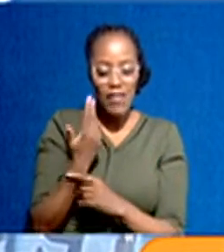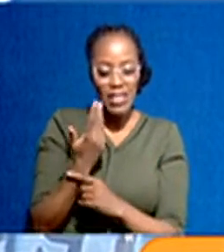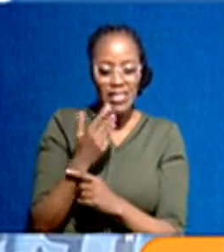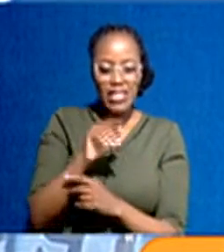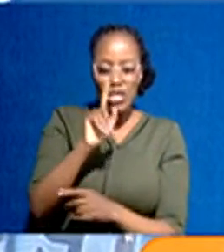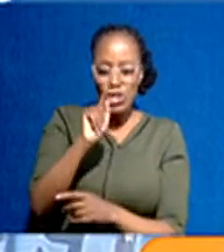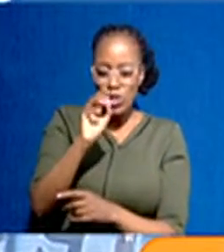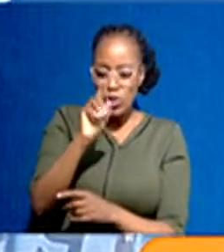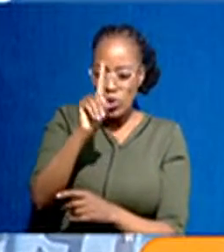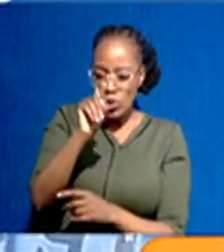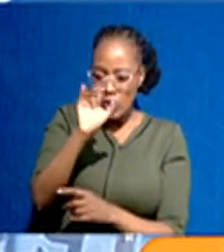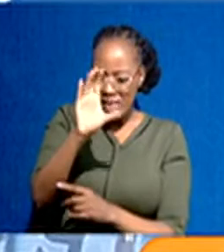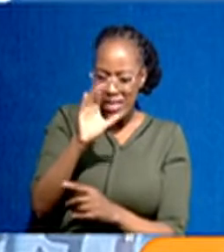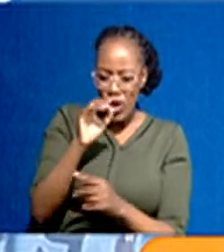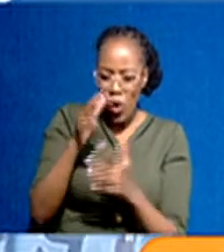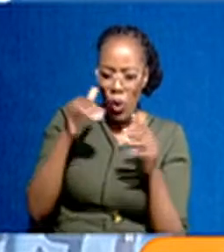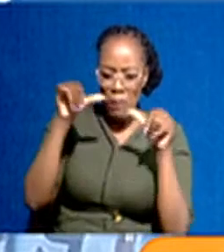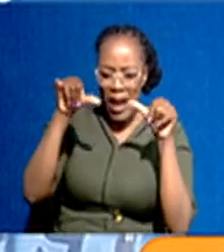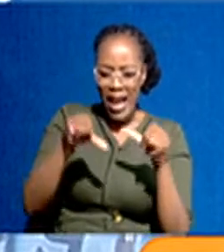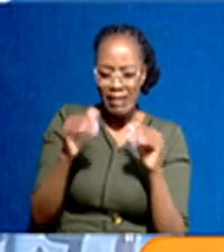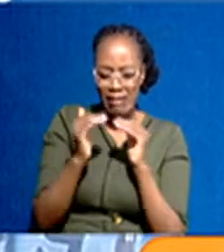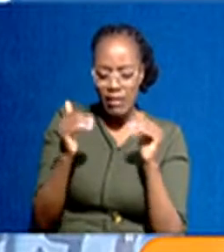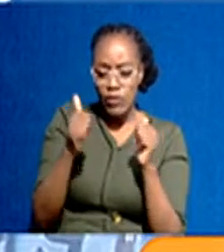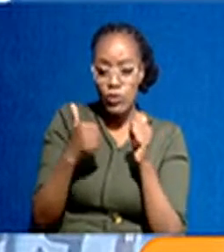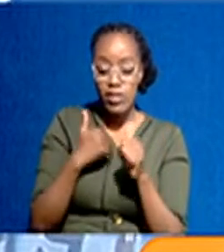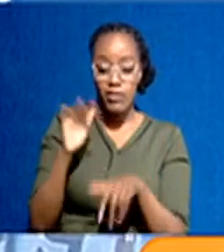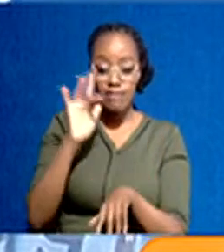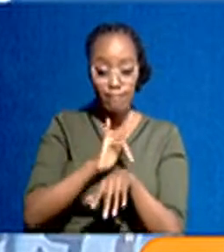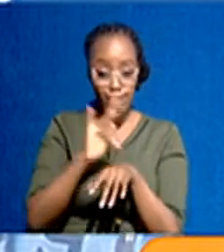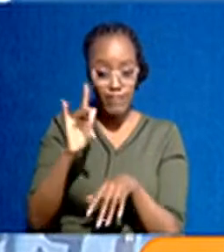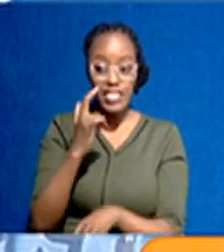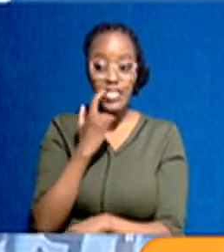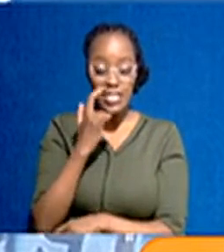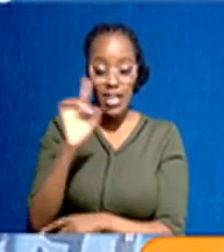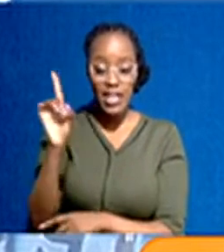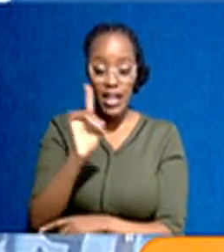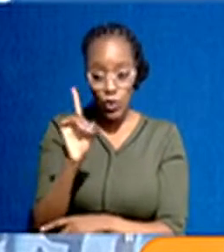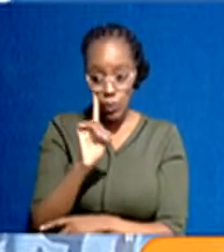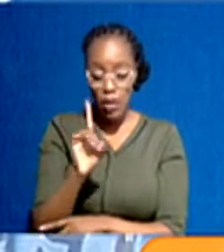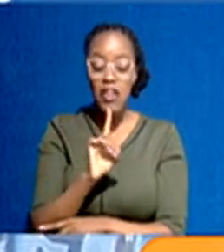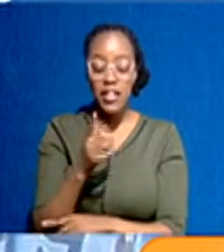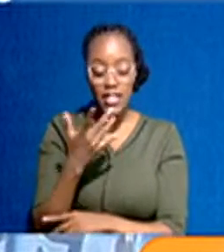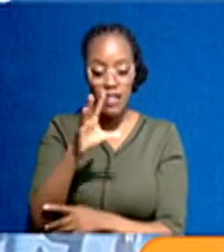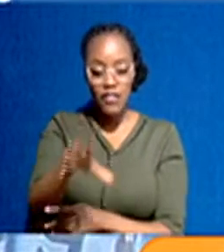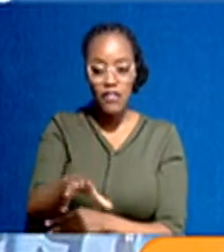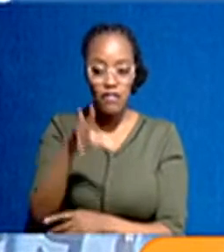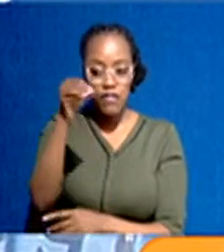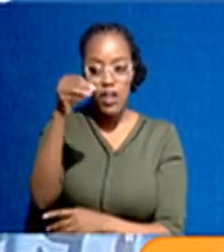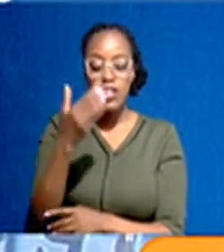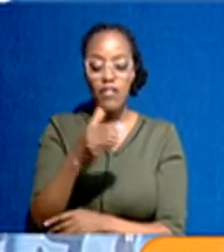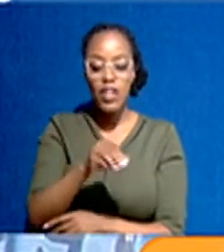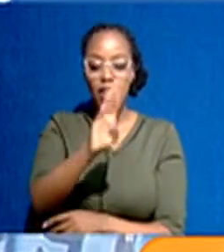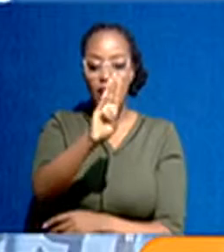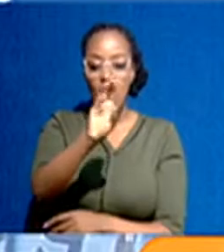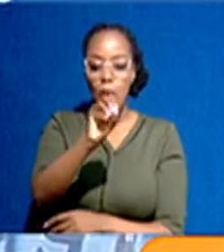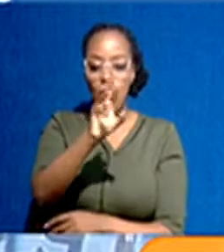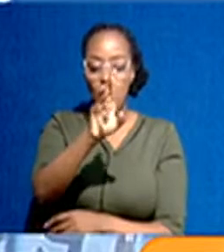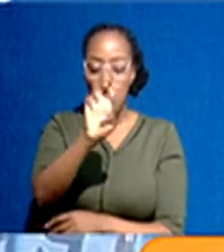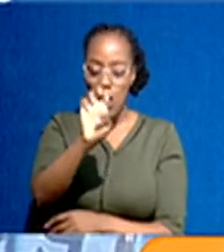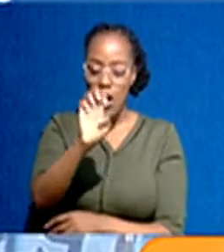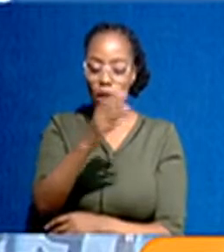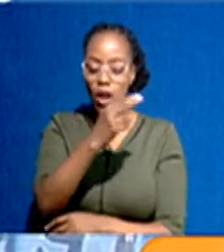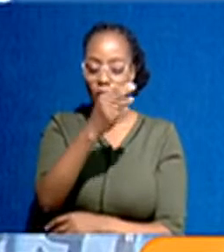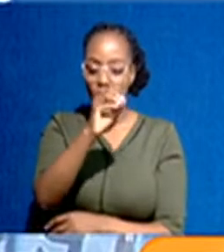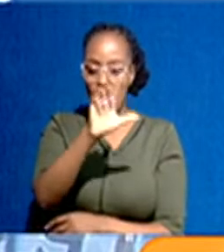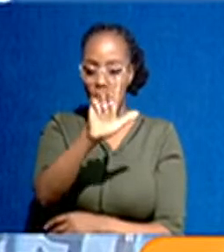mineral have been detected in several estates across Nairobi, and it is primarily found in borehole water. I decided